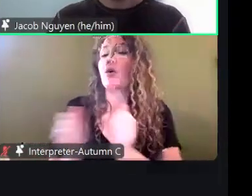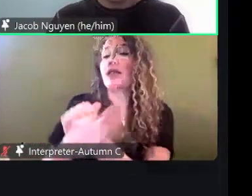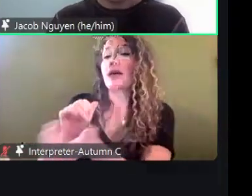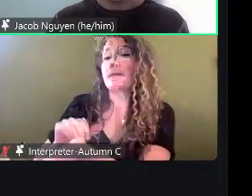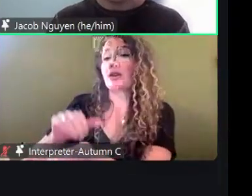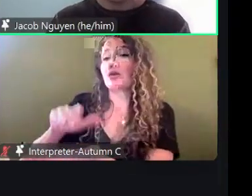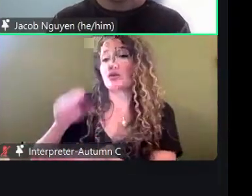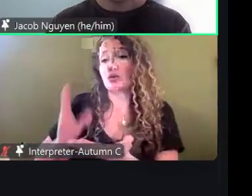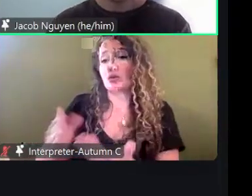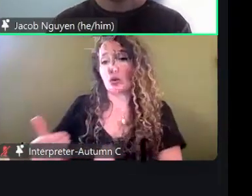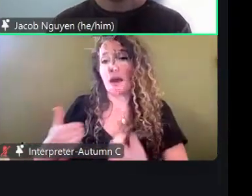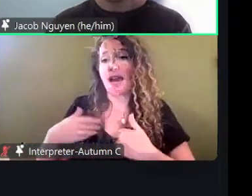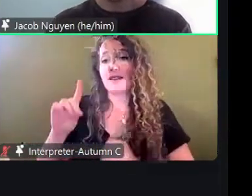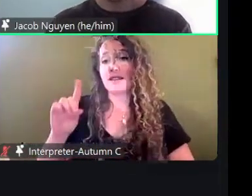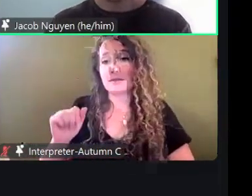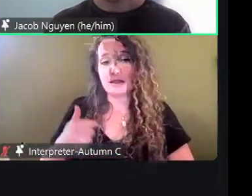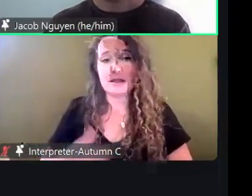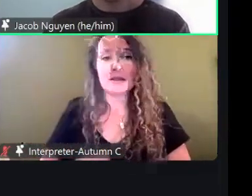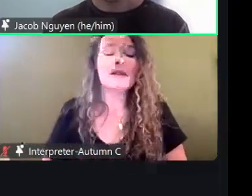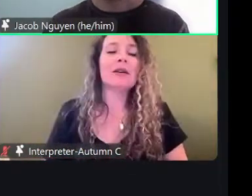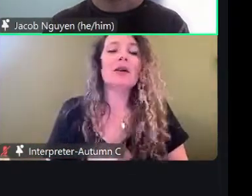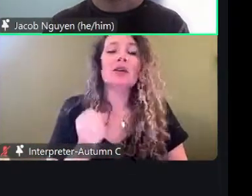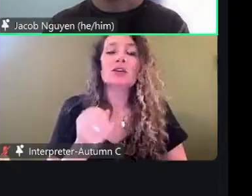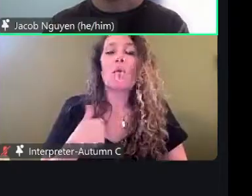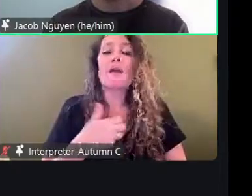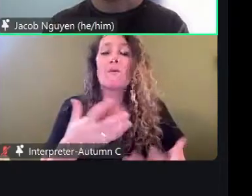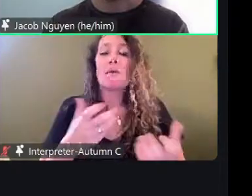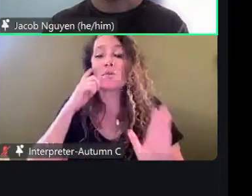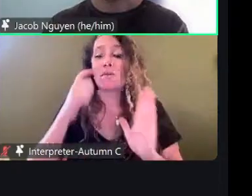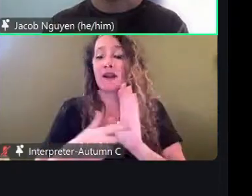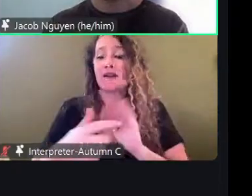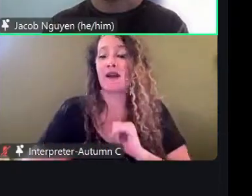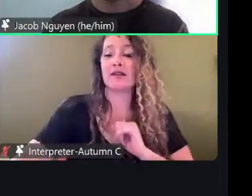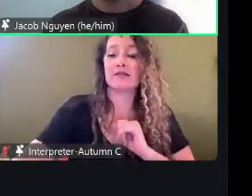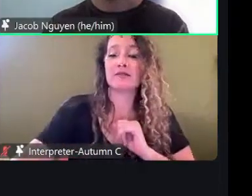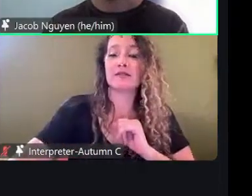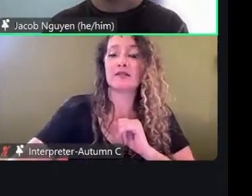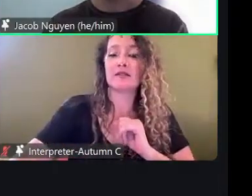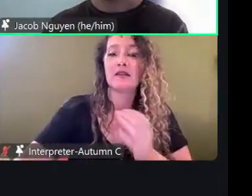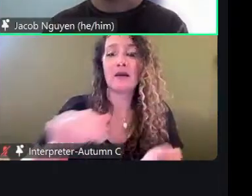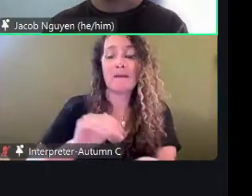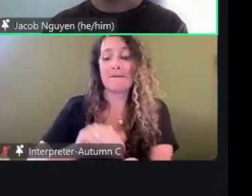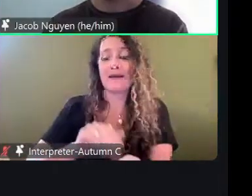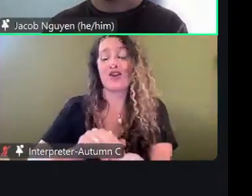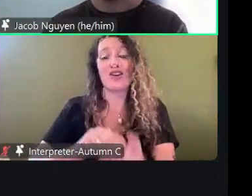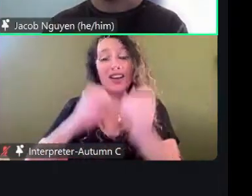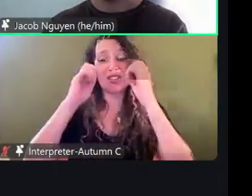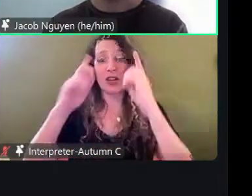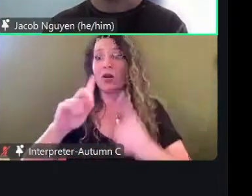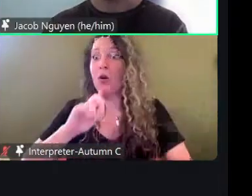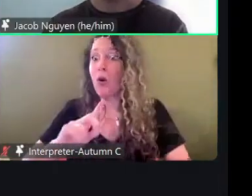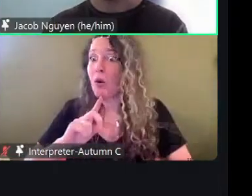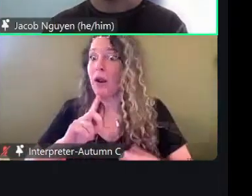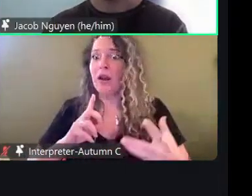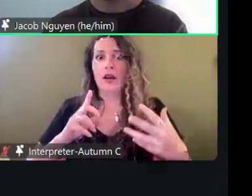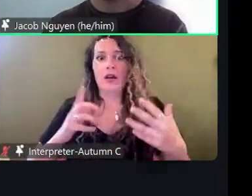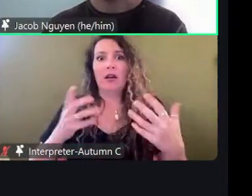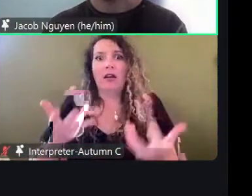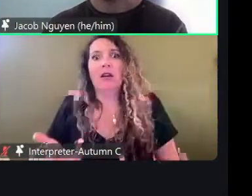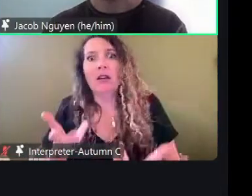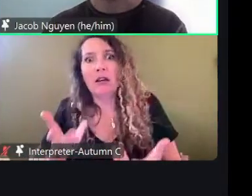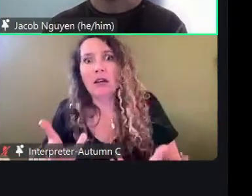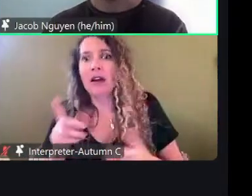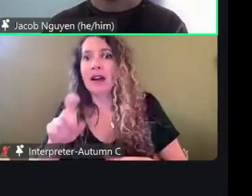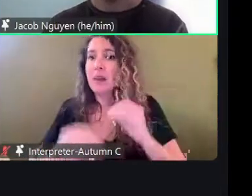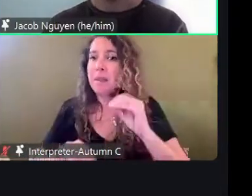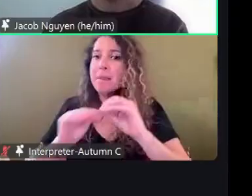And so that brings us to why this study is needed. We want to recognize that medical education is very rigorous, and a lot of the time students are needing increased support than they did